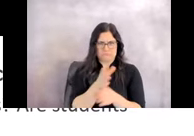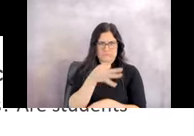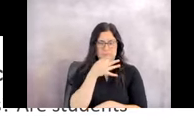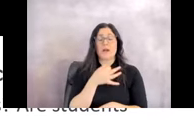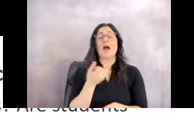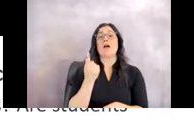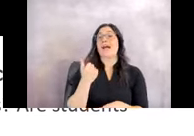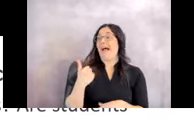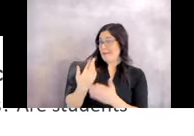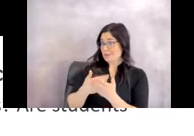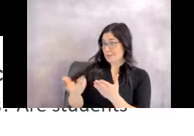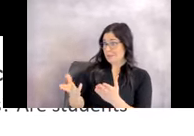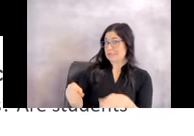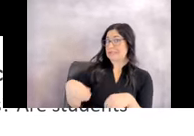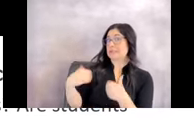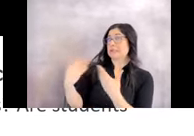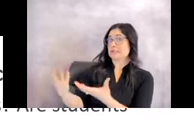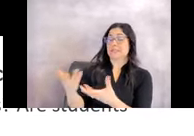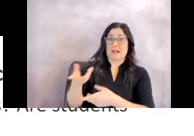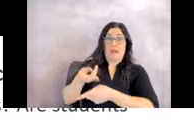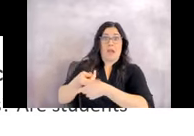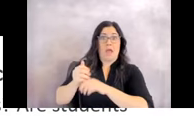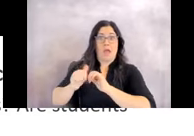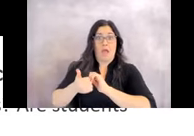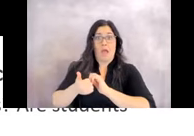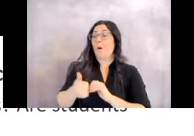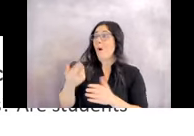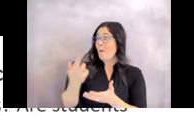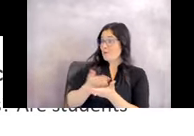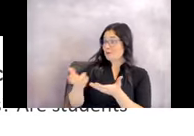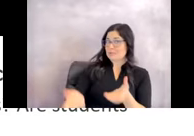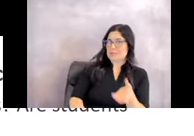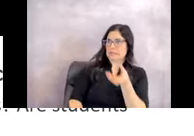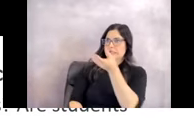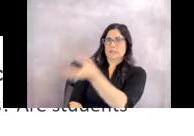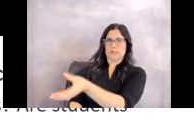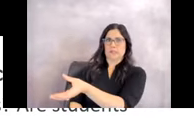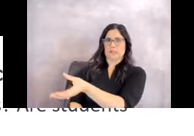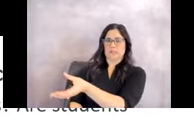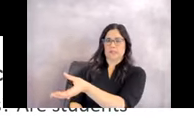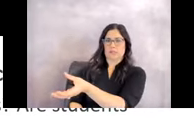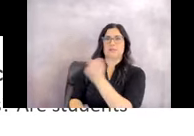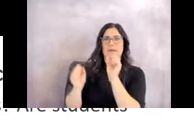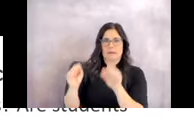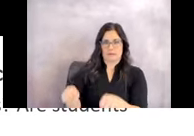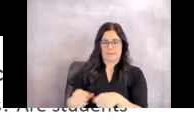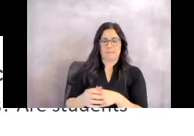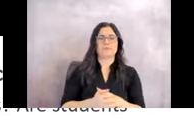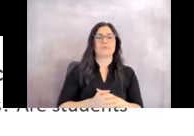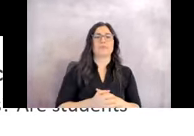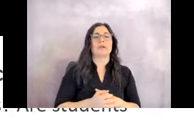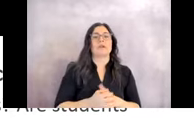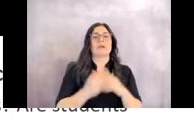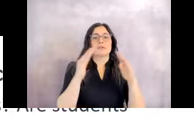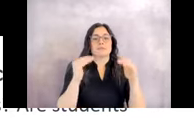really great resources. So I can nurture my students by directing them to the resources that are here on campus. The next